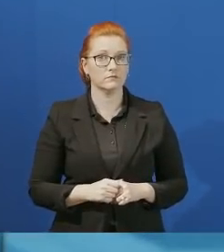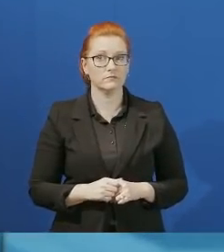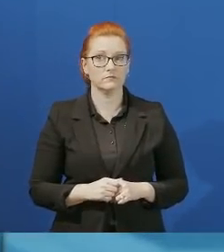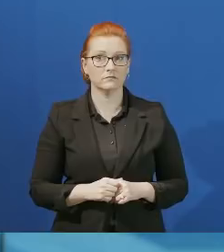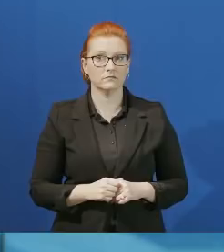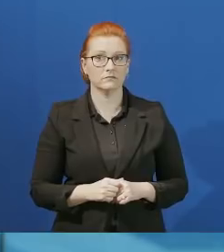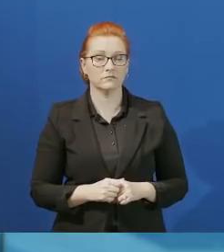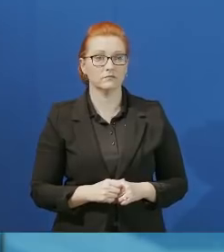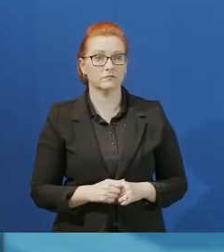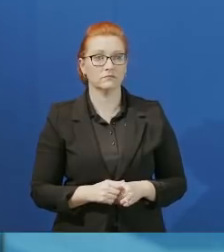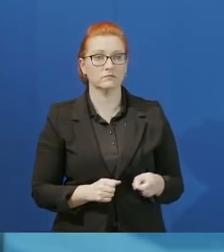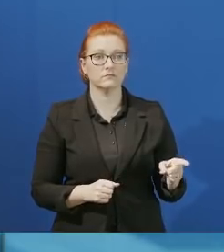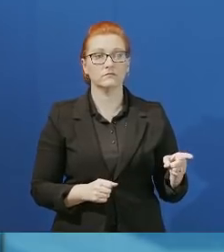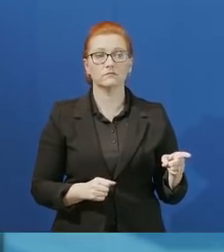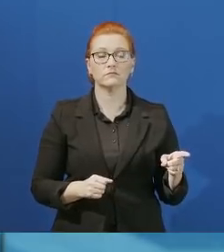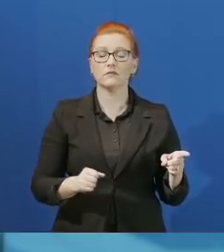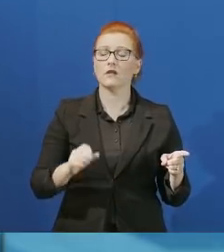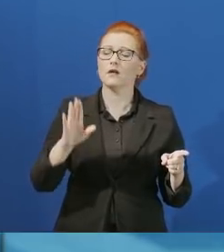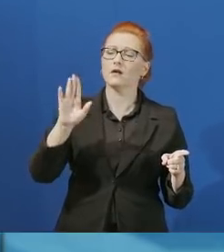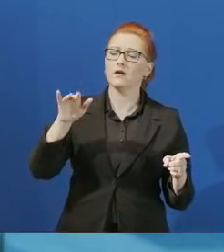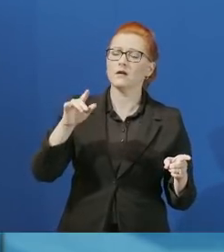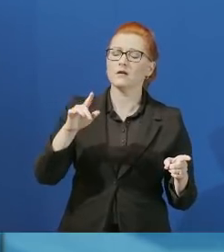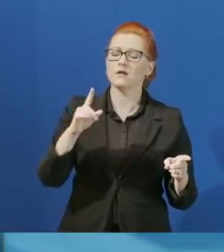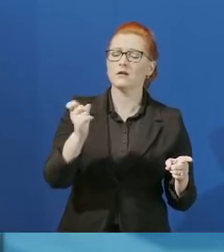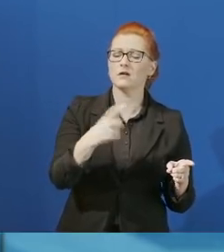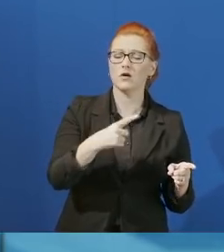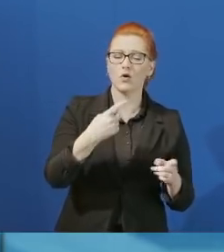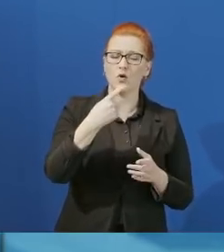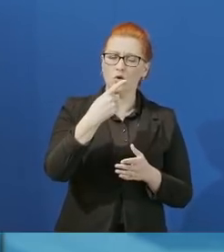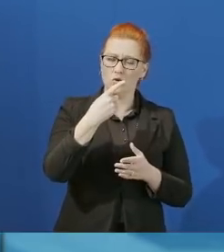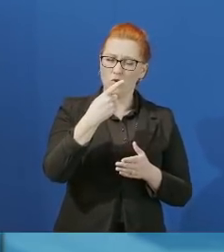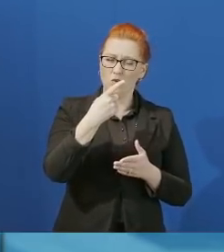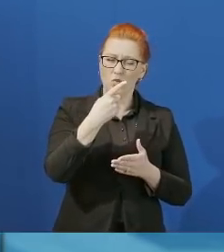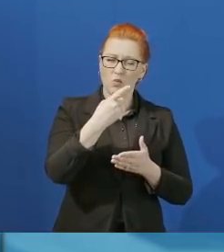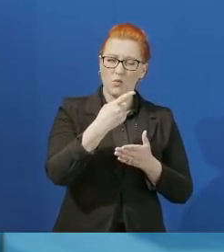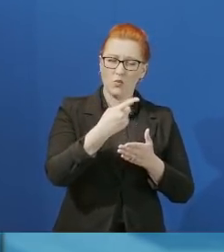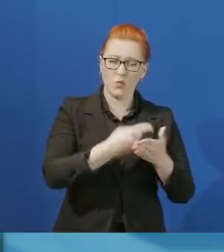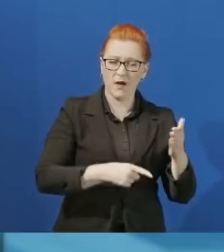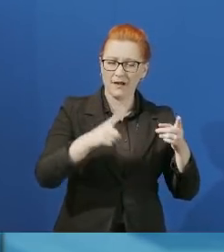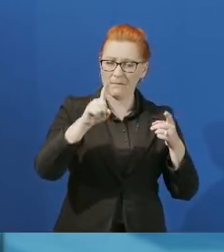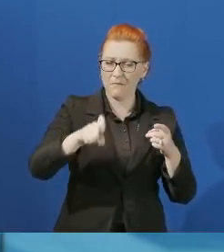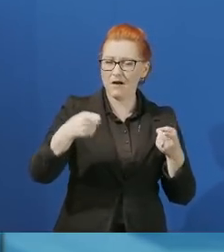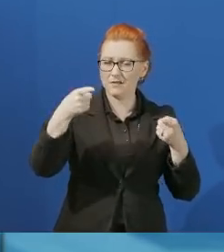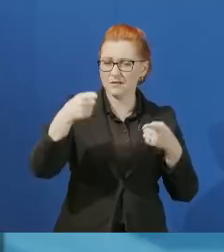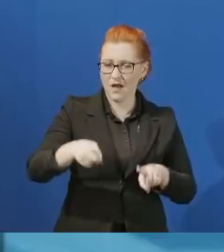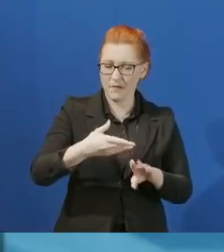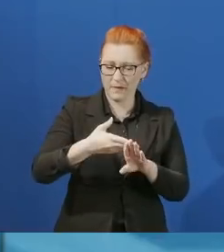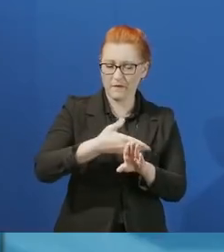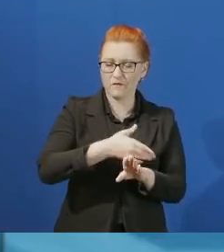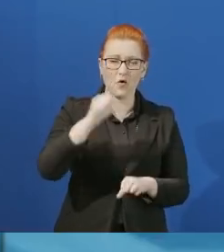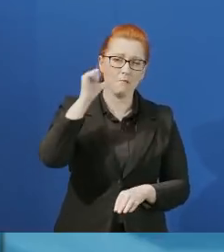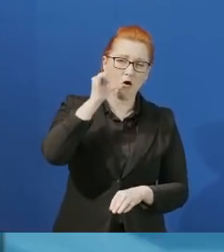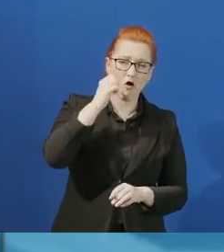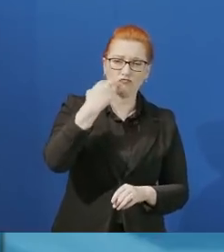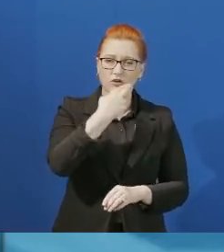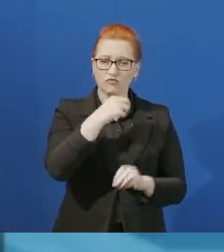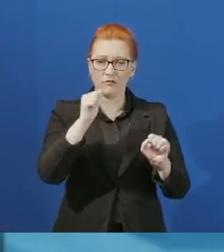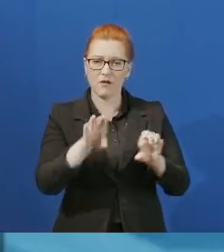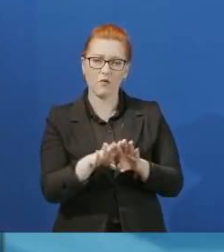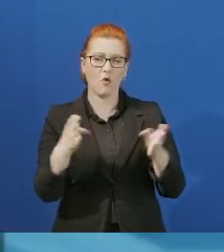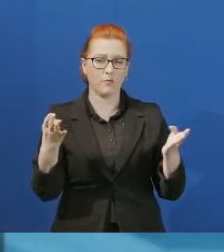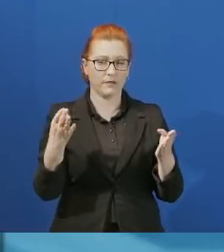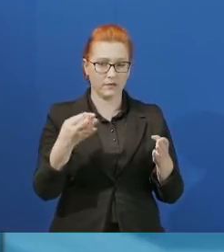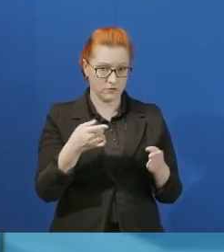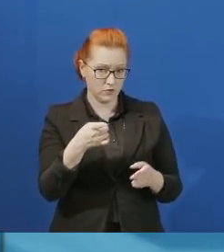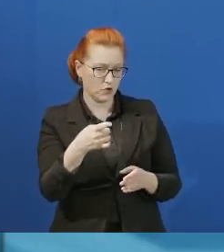need to see to open bars and restaurants? You mentioned the date, I believe, May 12th. would be the best case scenario? Specifically, what would you need to